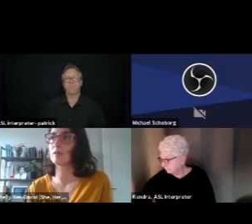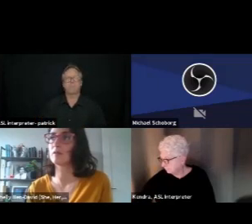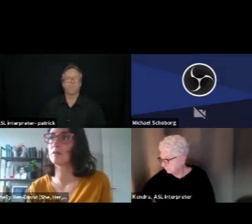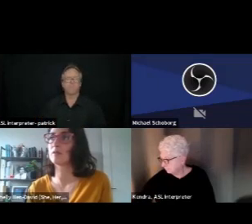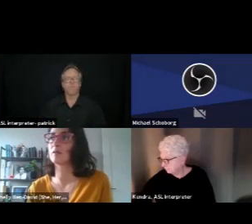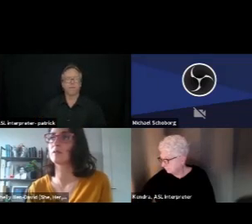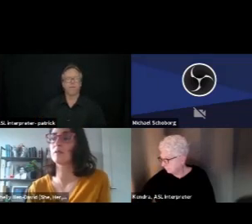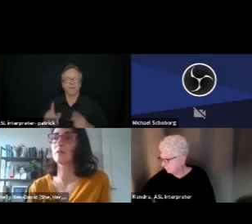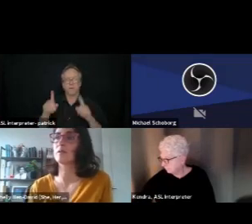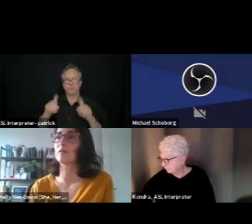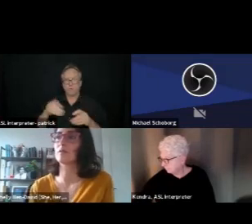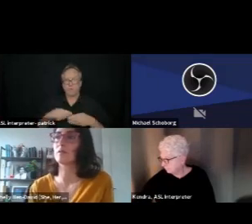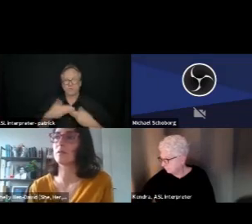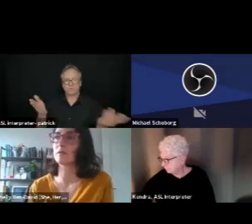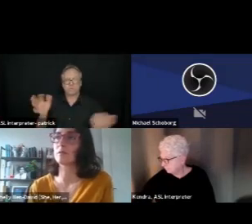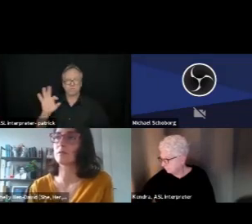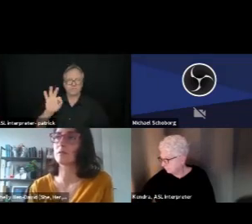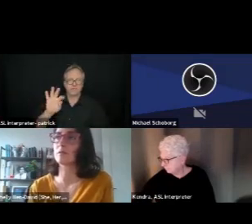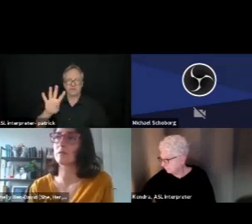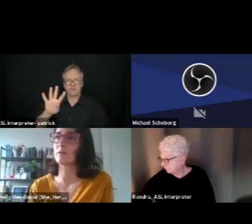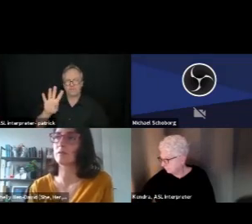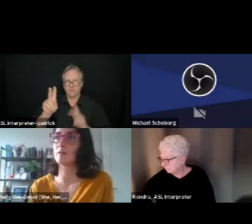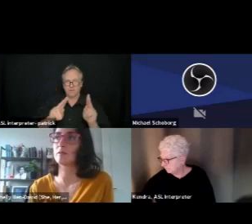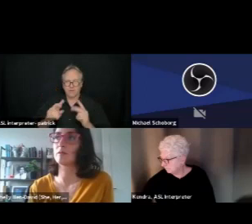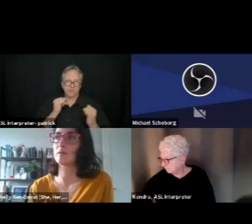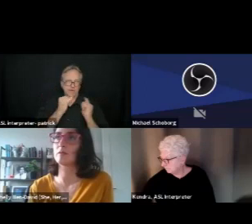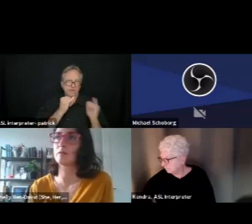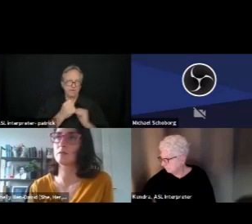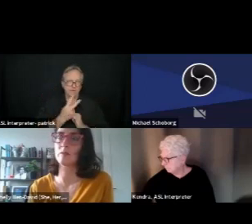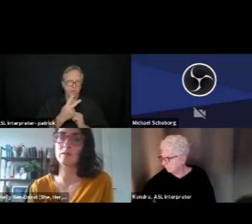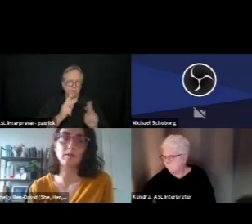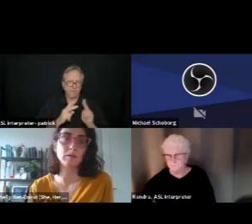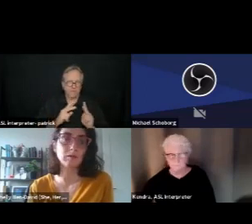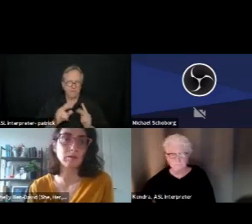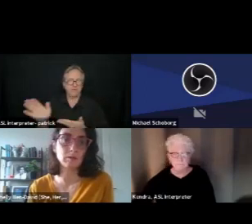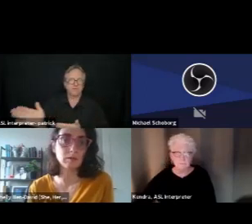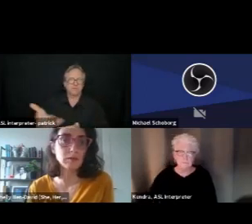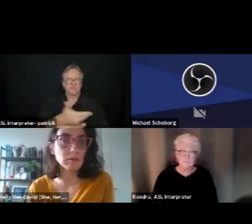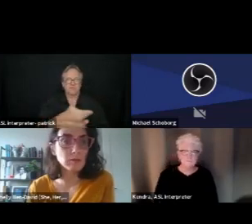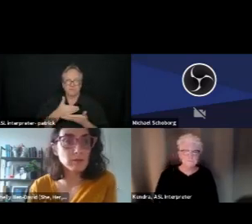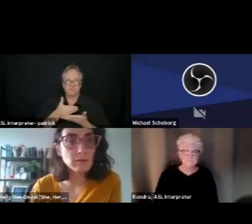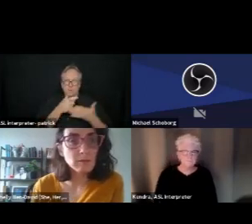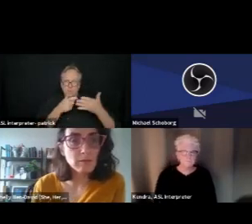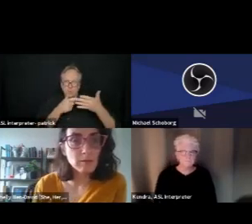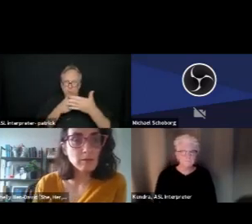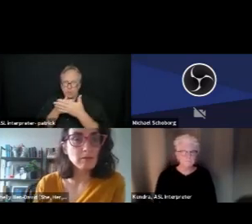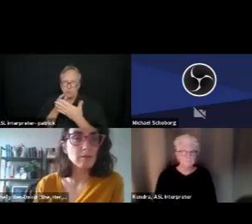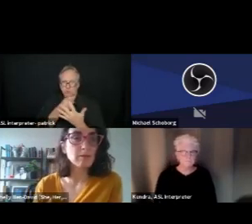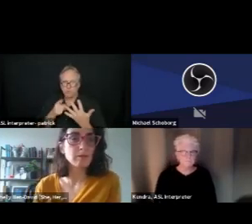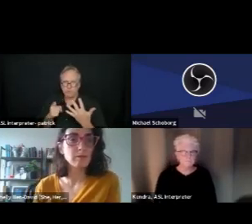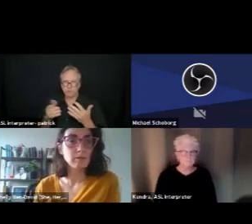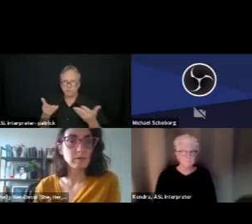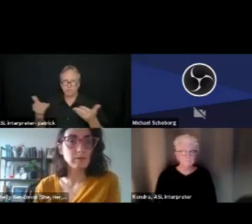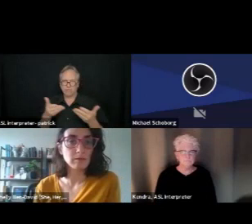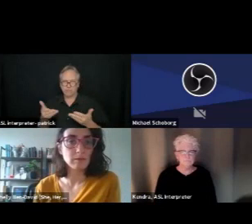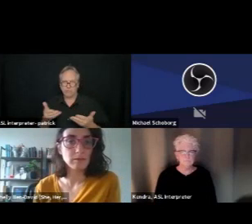I gave questionnaires to 94 people and I interviewed 12 people. And as you could see from the demographics that I've displayed here,